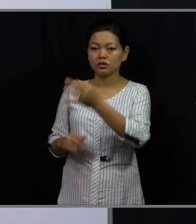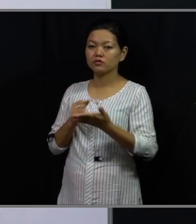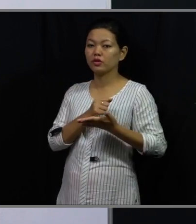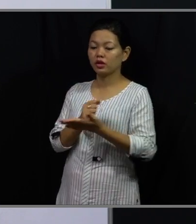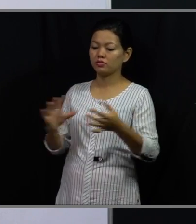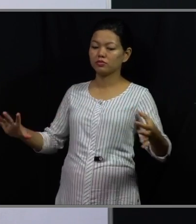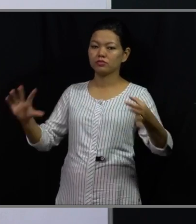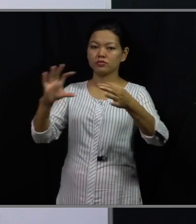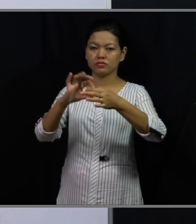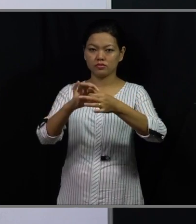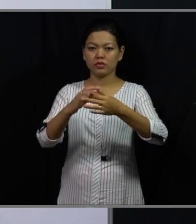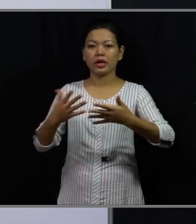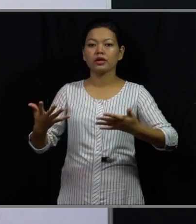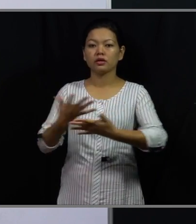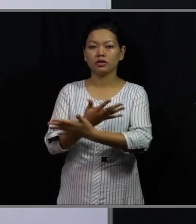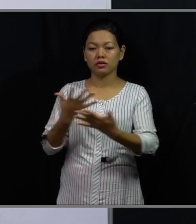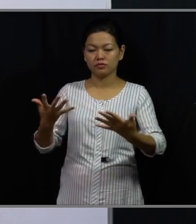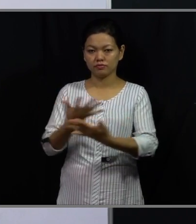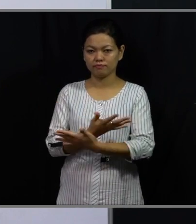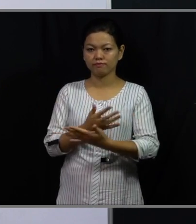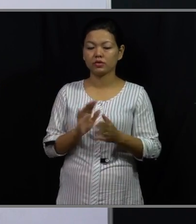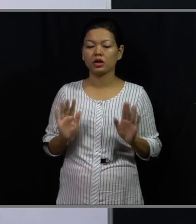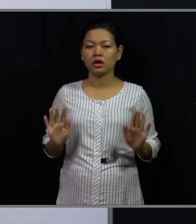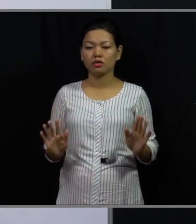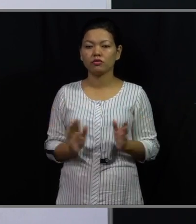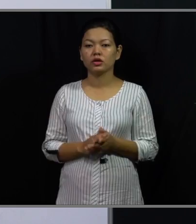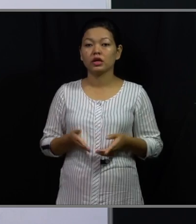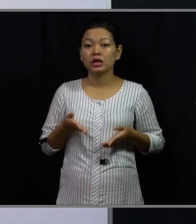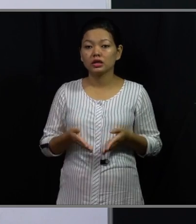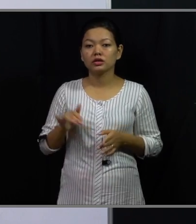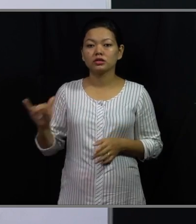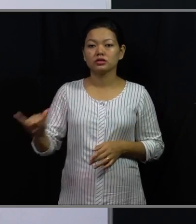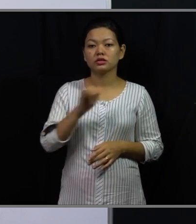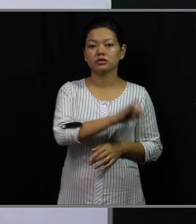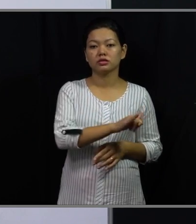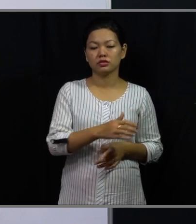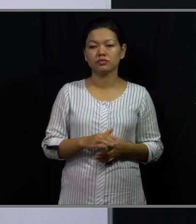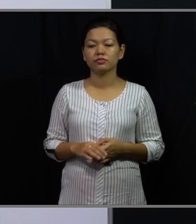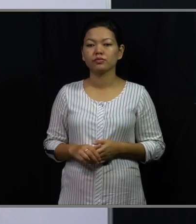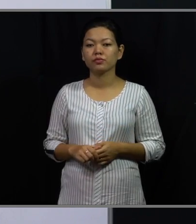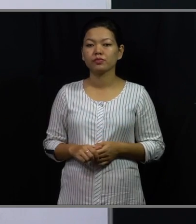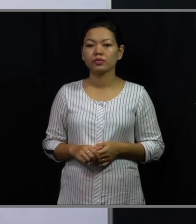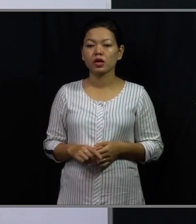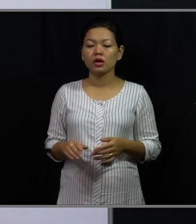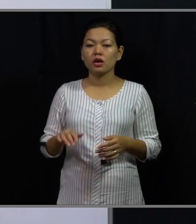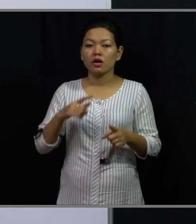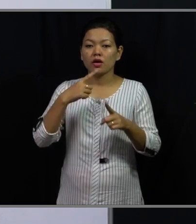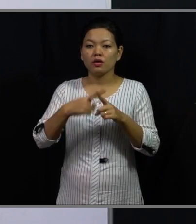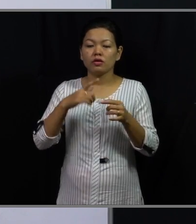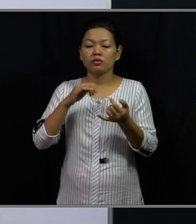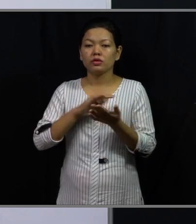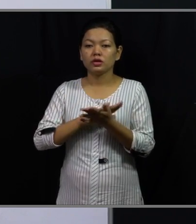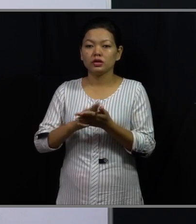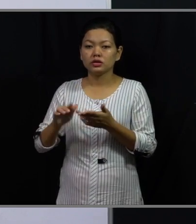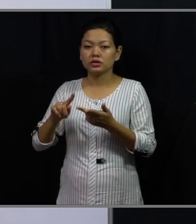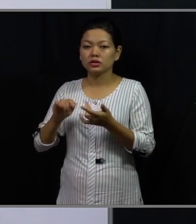okay, historians also take the sociological perspective, it tries to relate the societies, okay, from